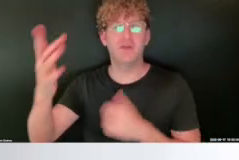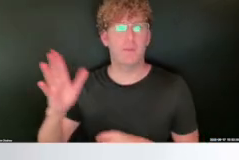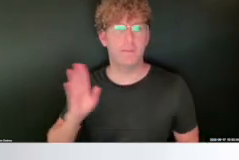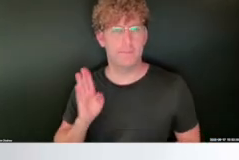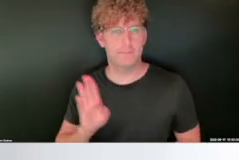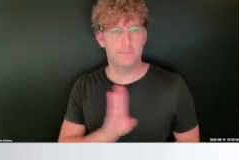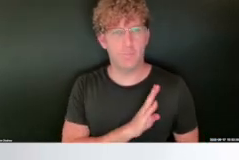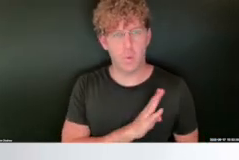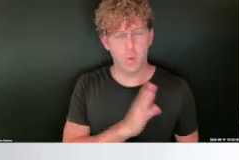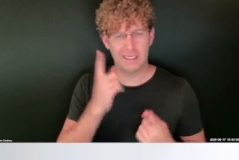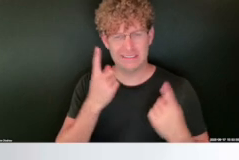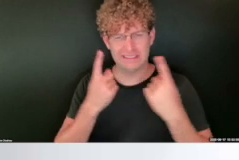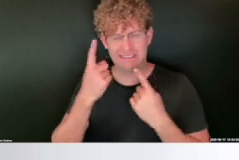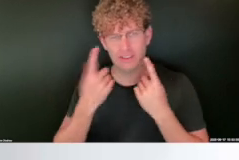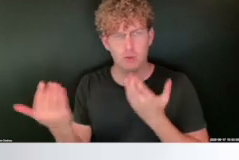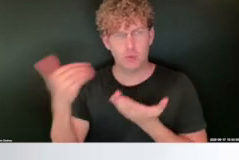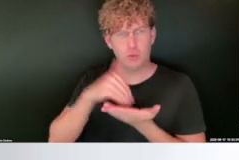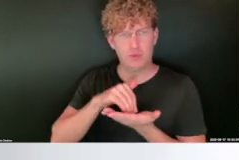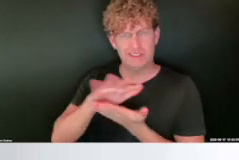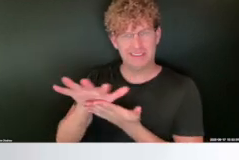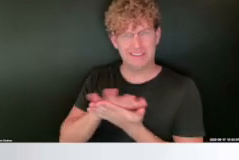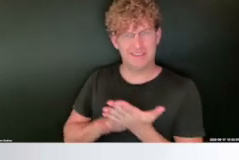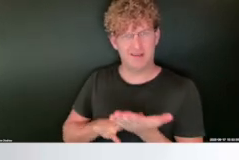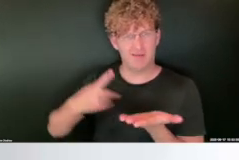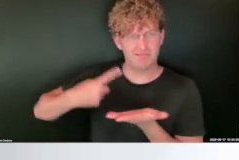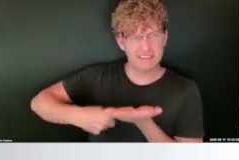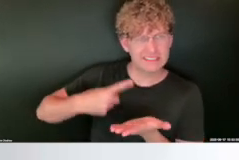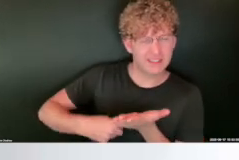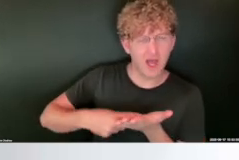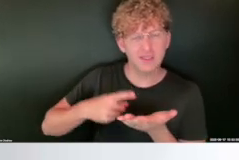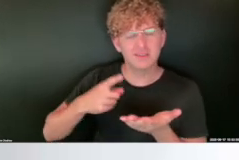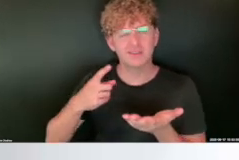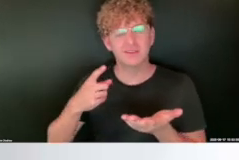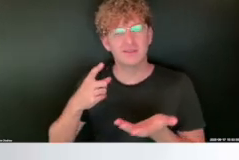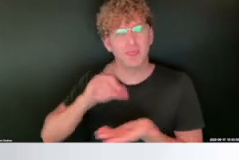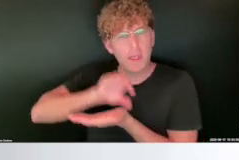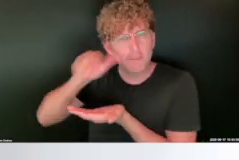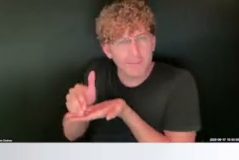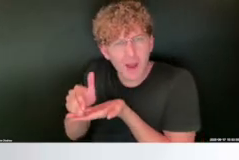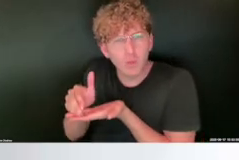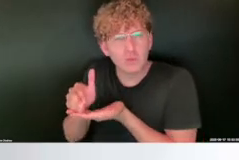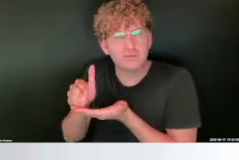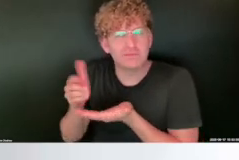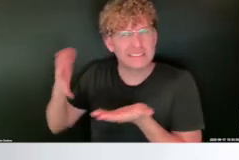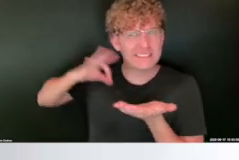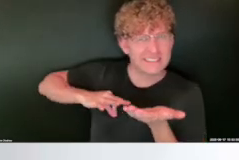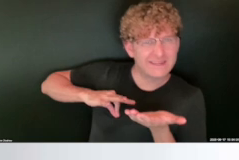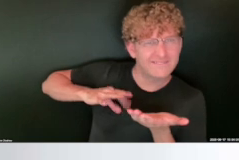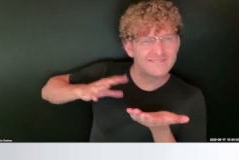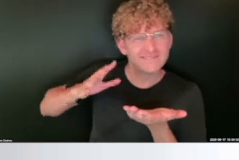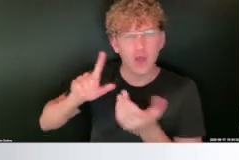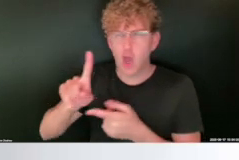was discussed in terms of the amounts of incentives, is the $132 million for